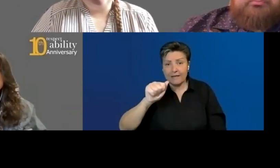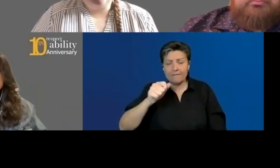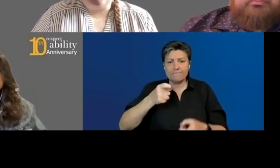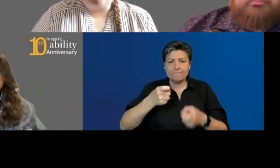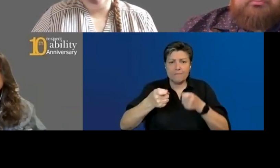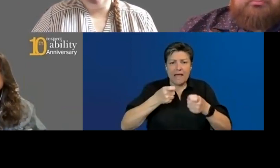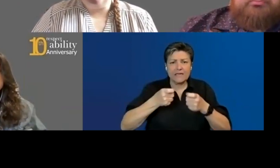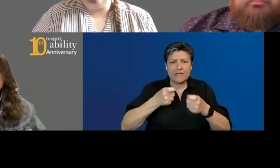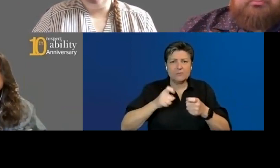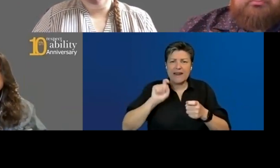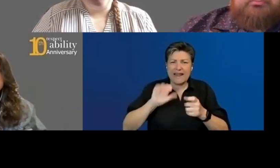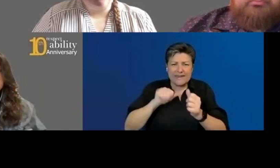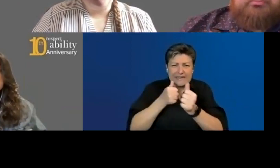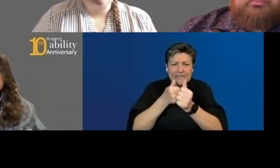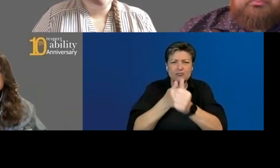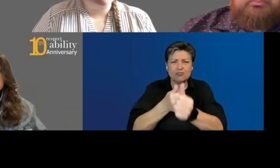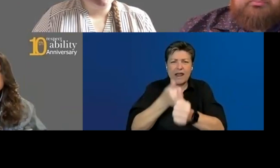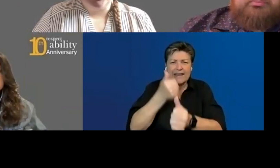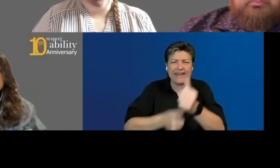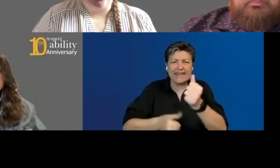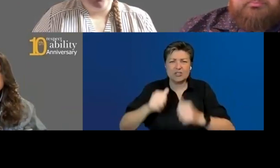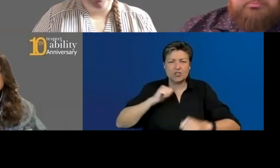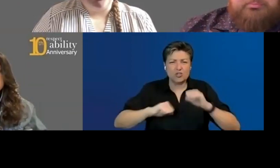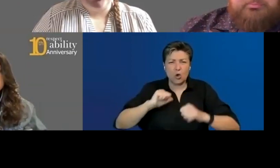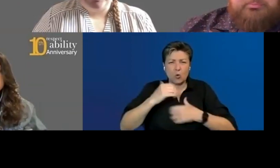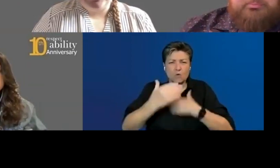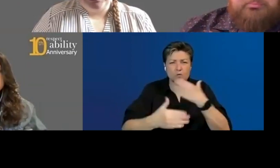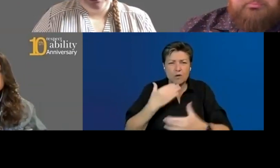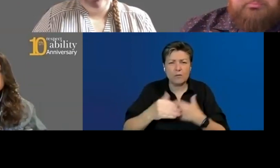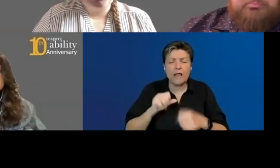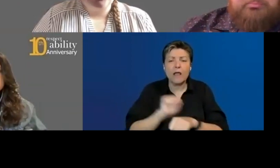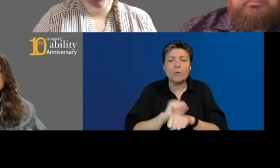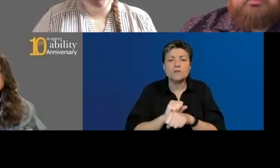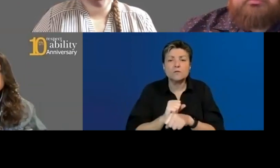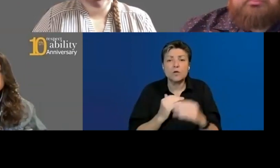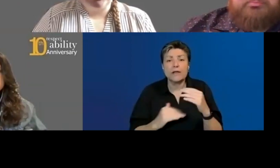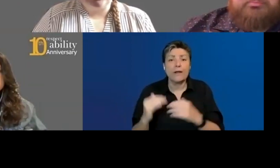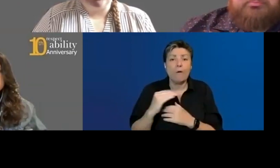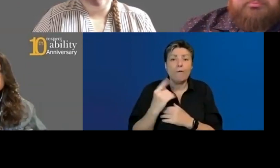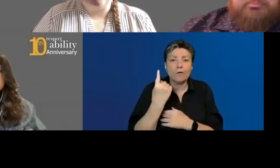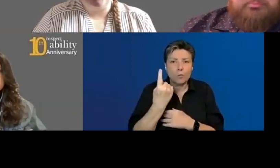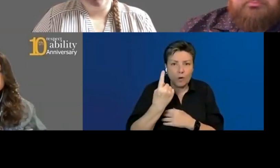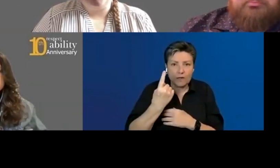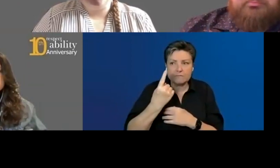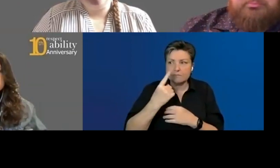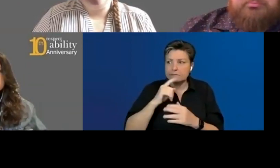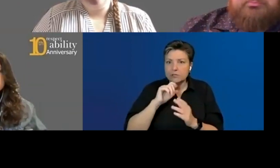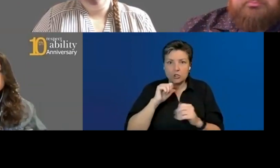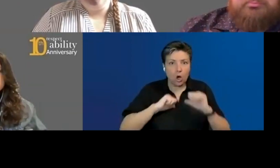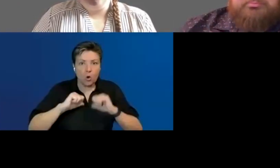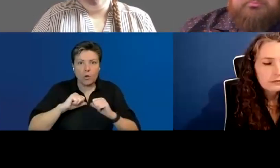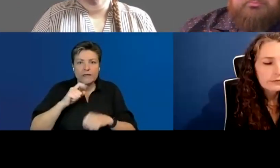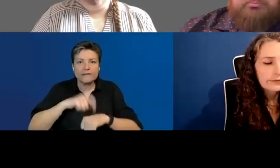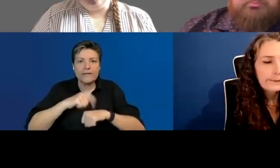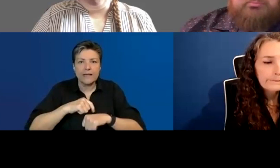track each episode's progress because I was working on more than one episode at a time. So there's also the skill of